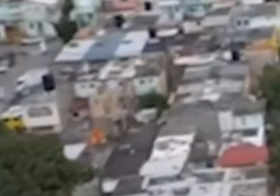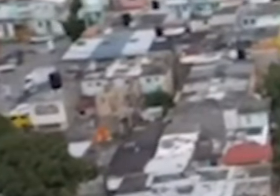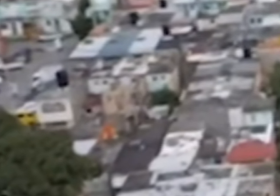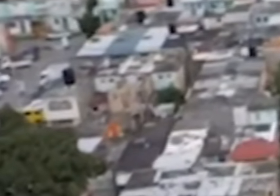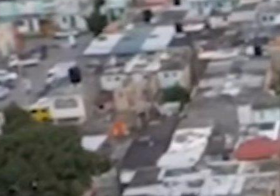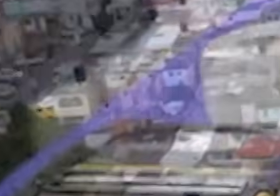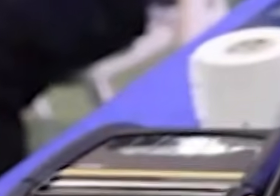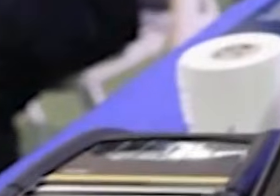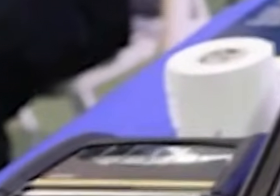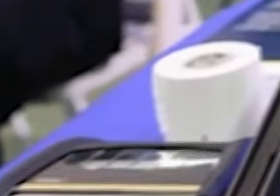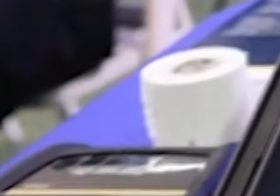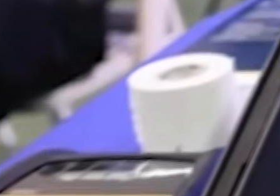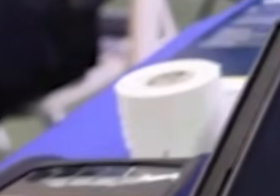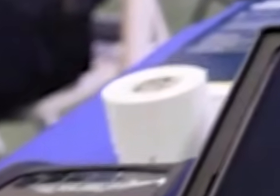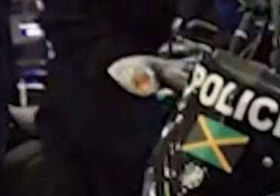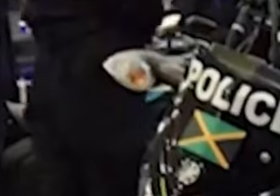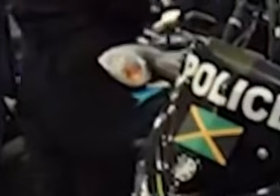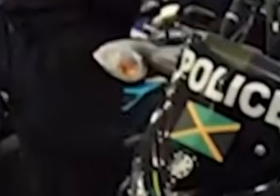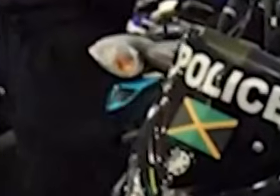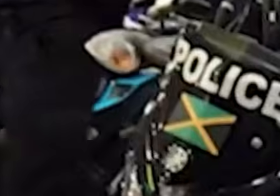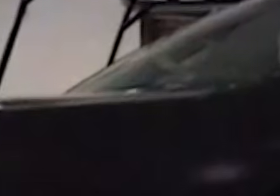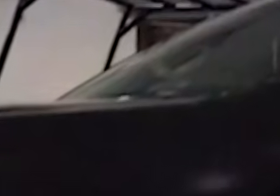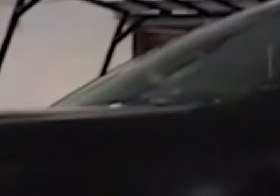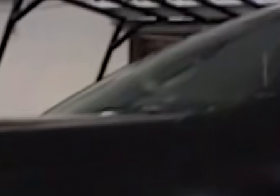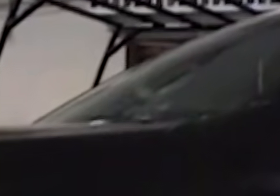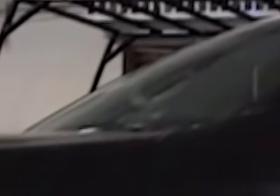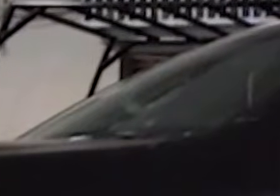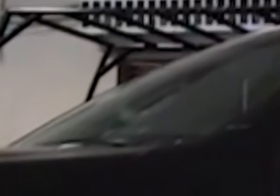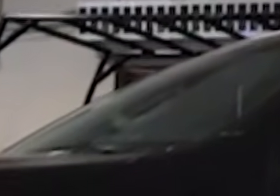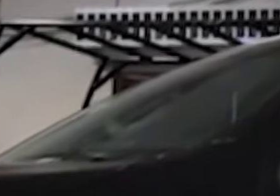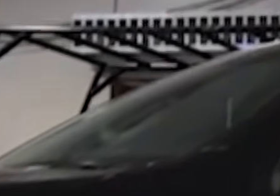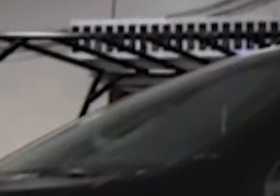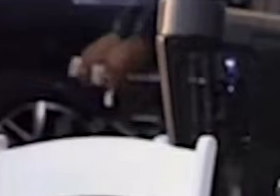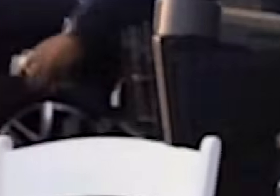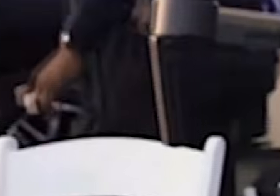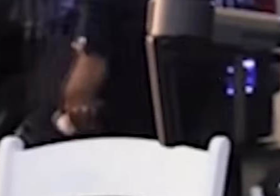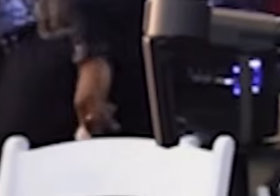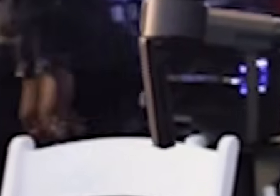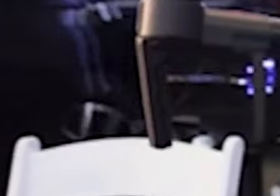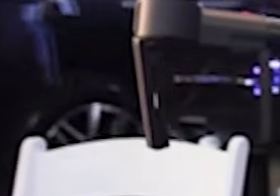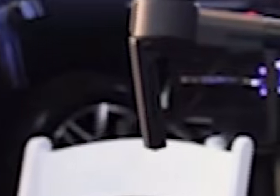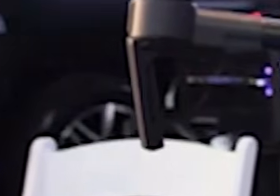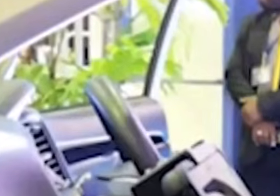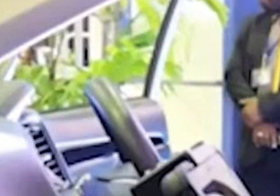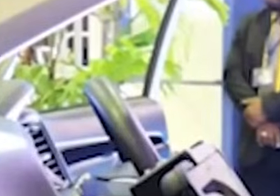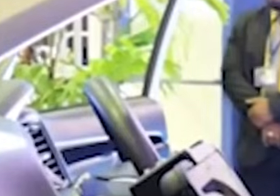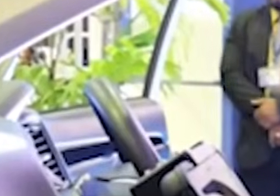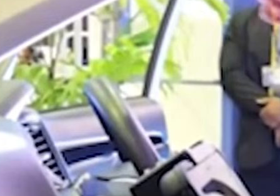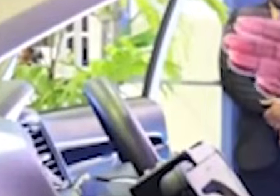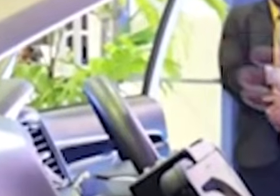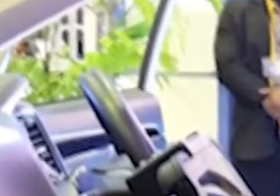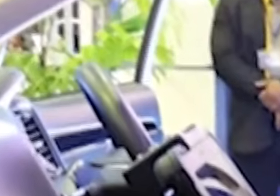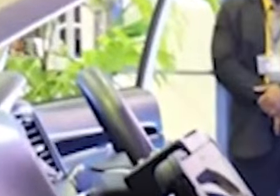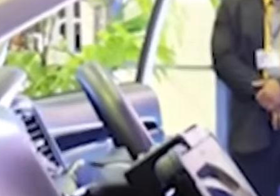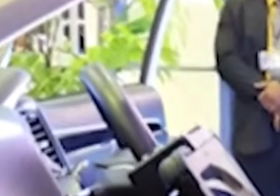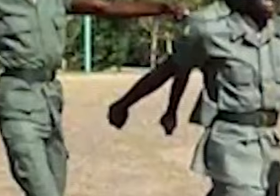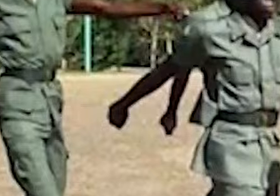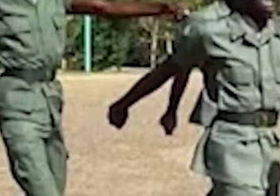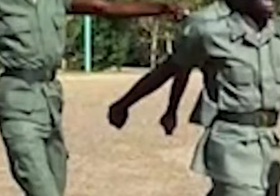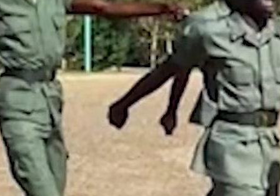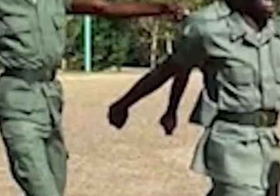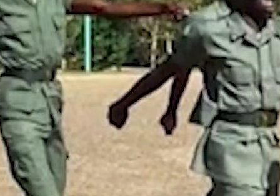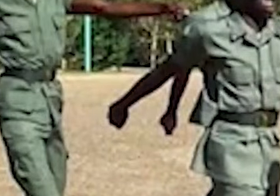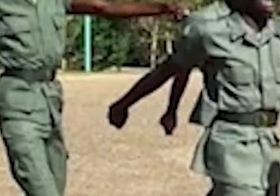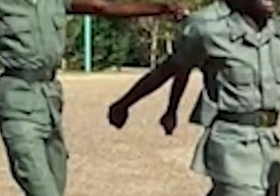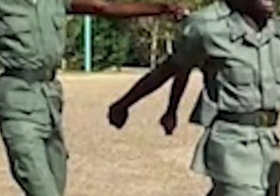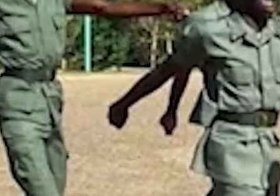stations, the acquisition of critical security equipment such as patrol vessels and police vehicles, the recruitment and training of more police officers, and the